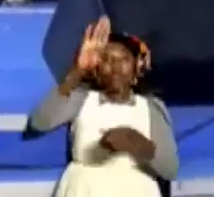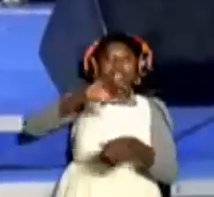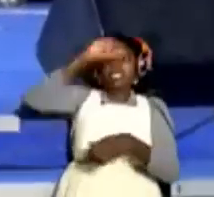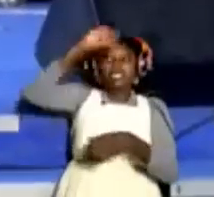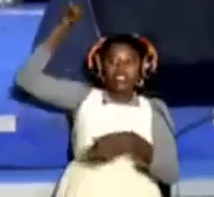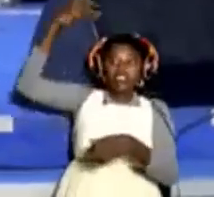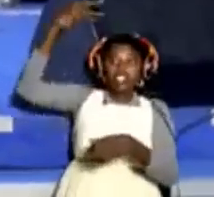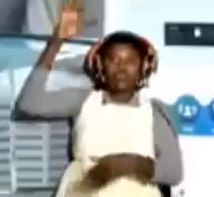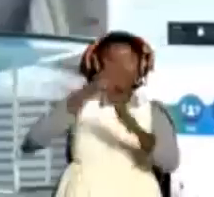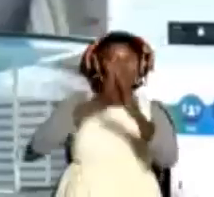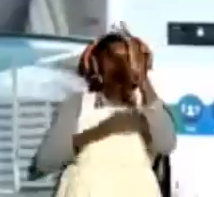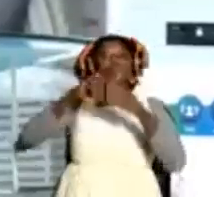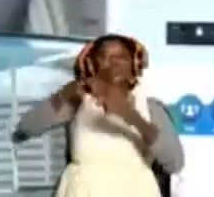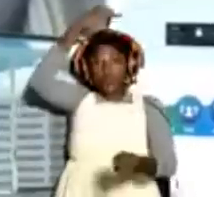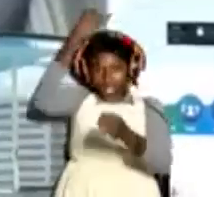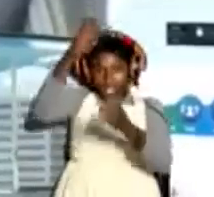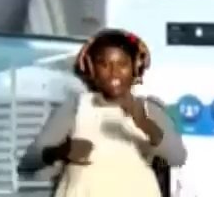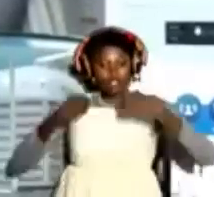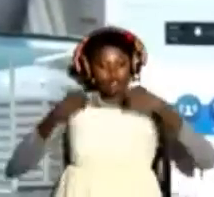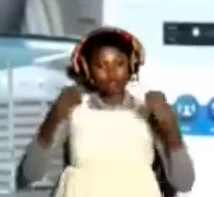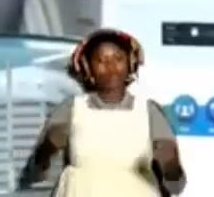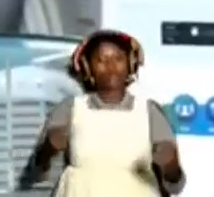God to end strong.